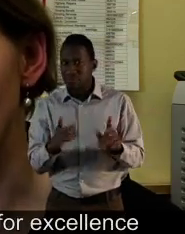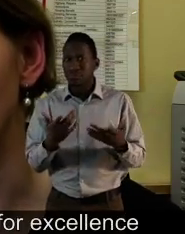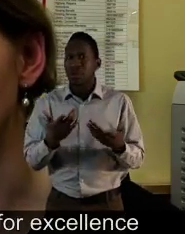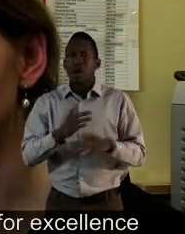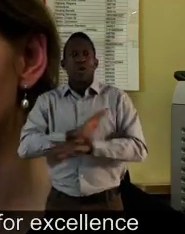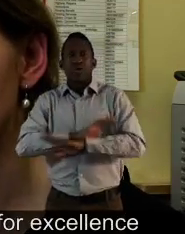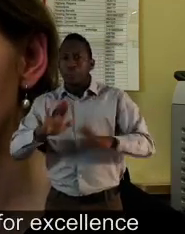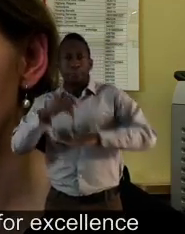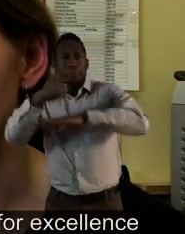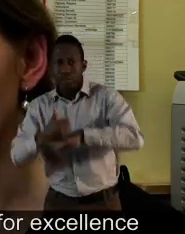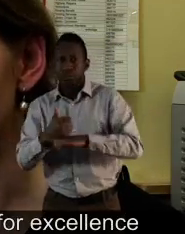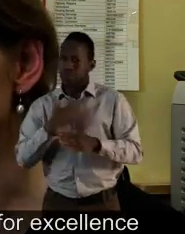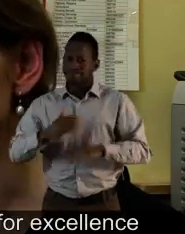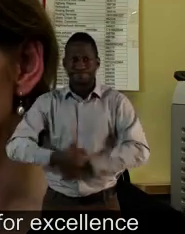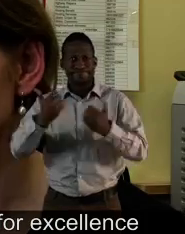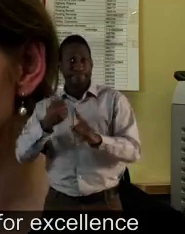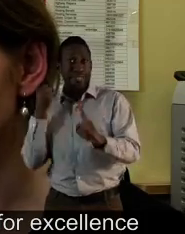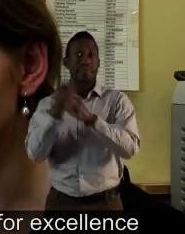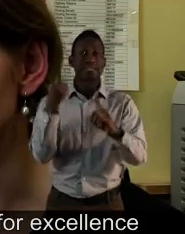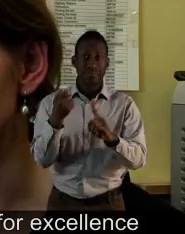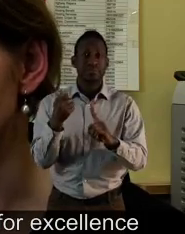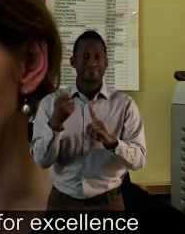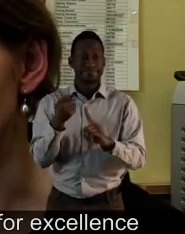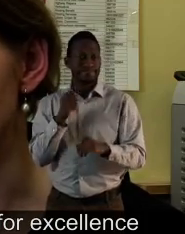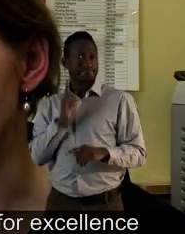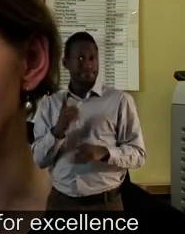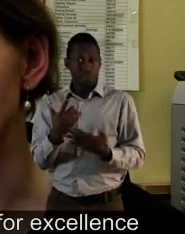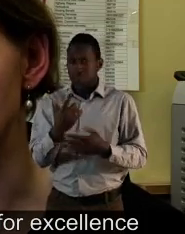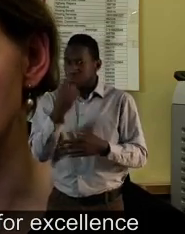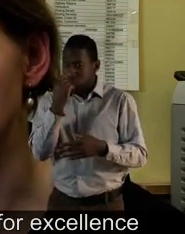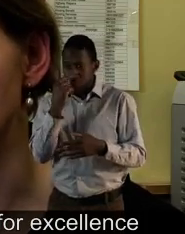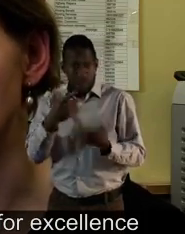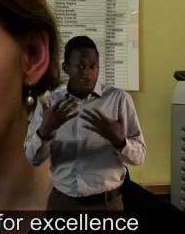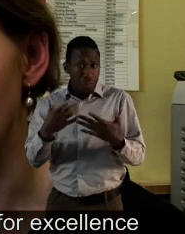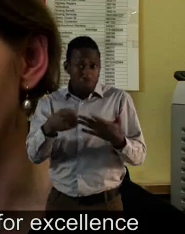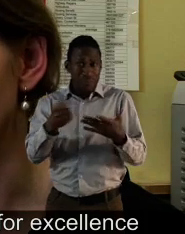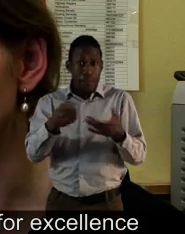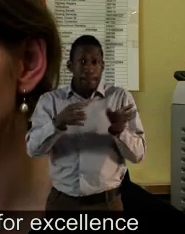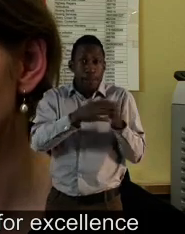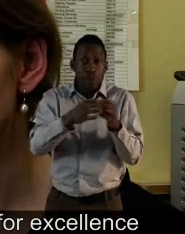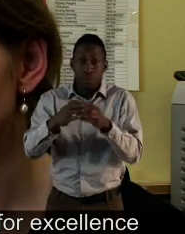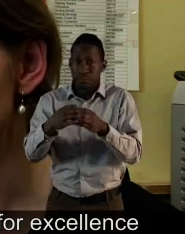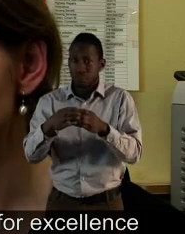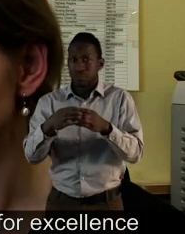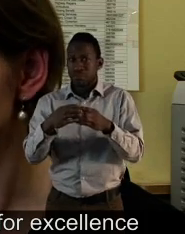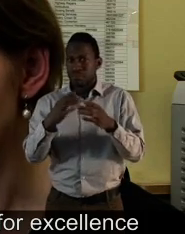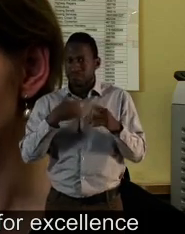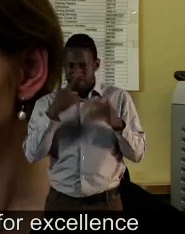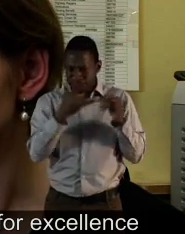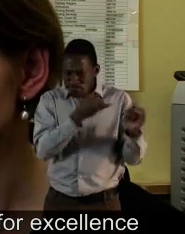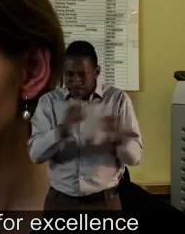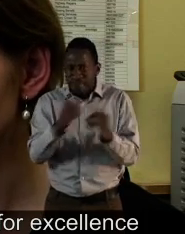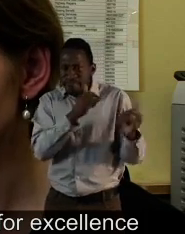going beyond the basics, and it's striving for excellence, and I think that message